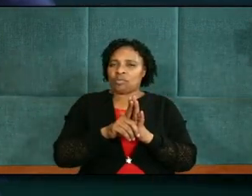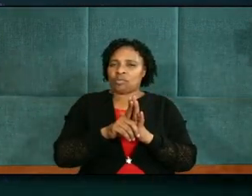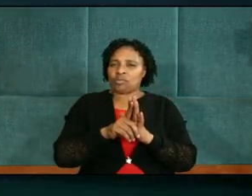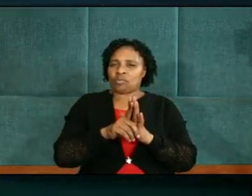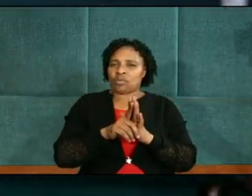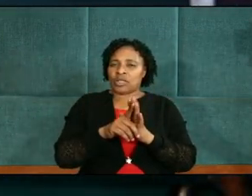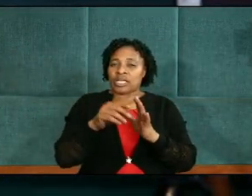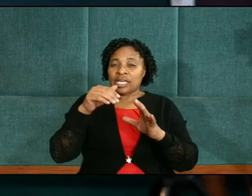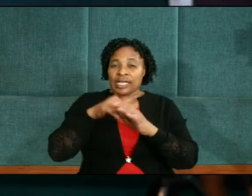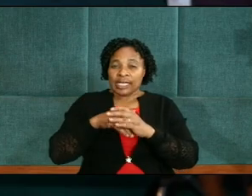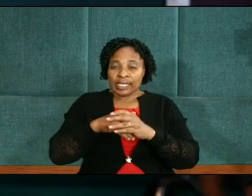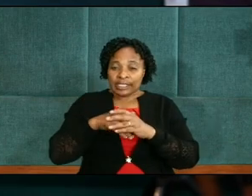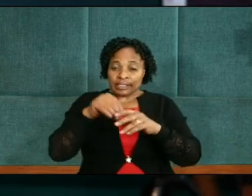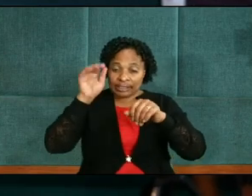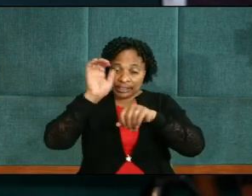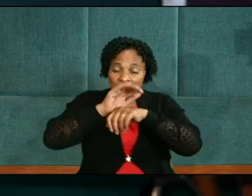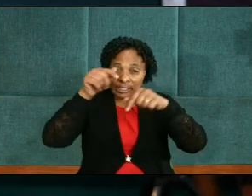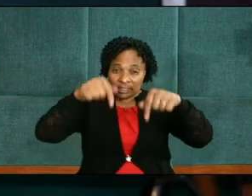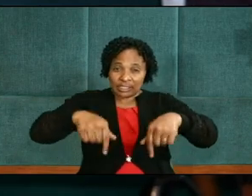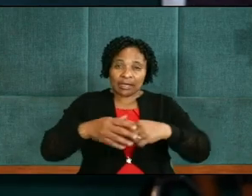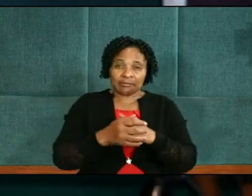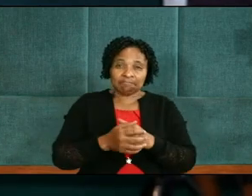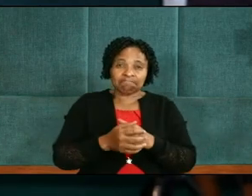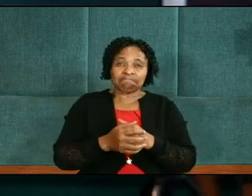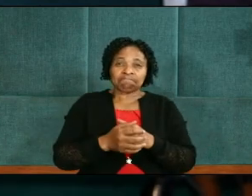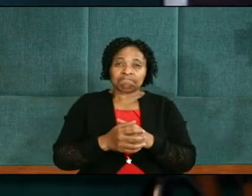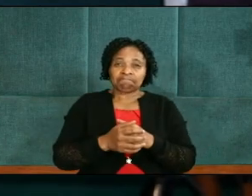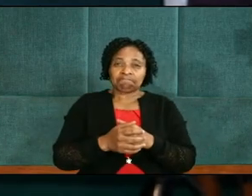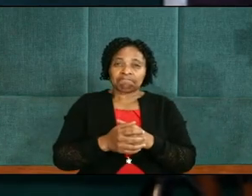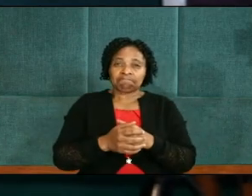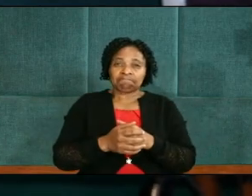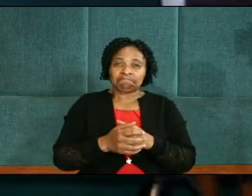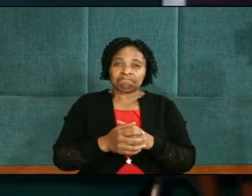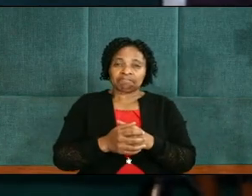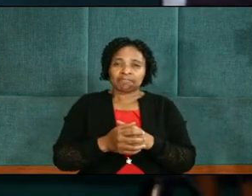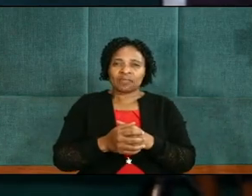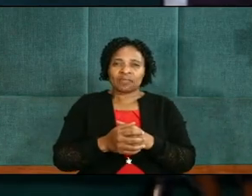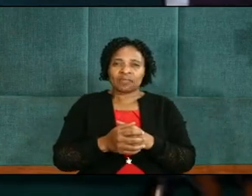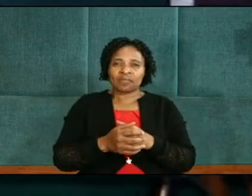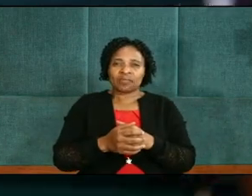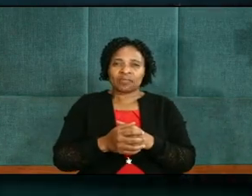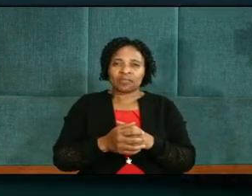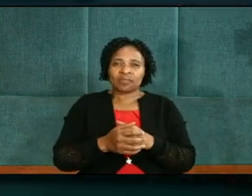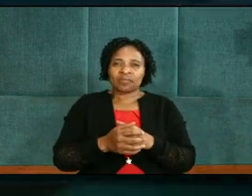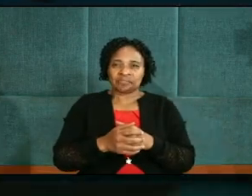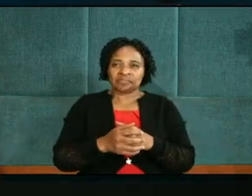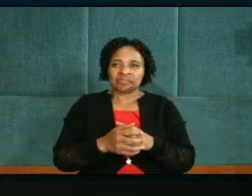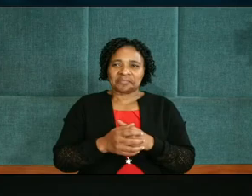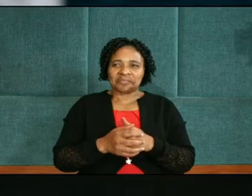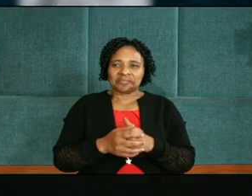Cowards in the pulpit. Oh, I can't say certain things because certain people are going to be offended.